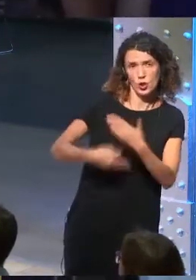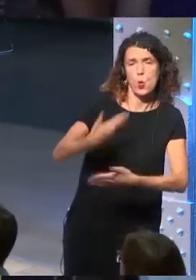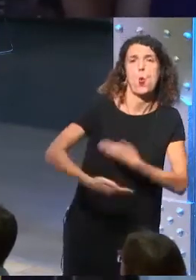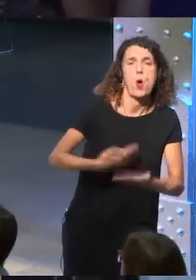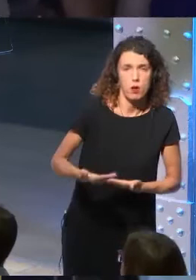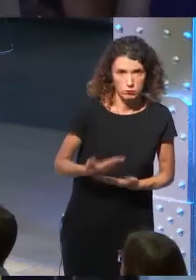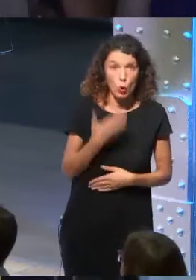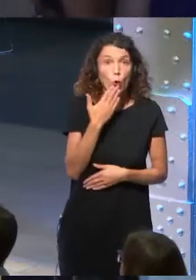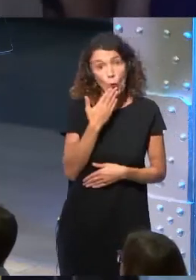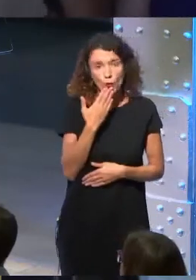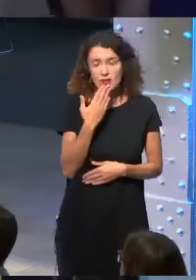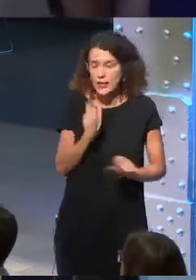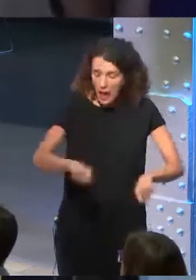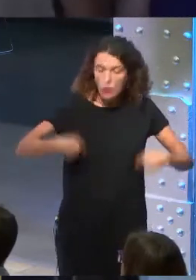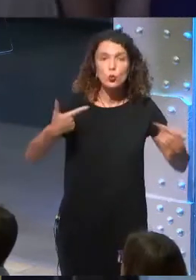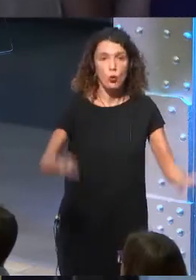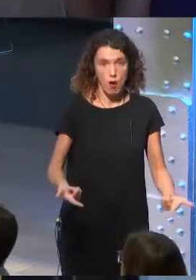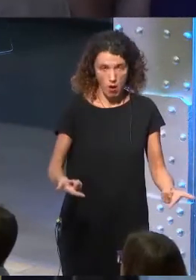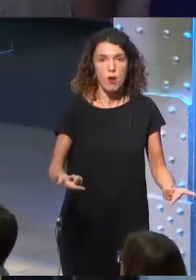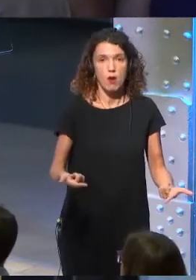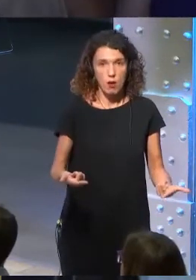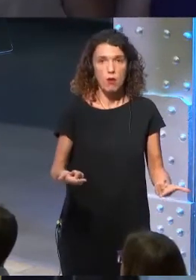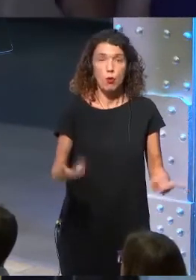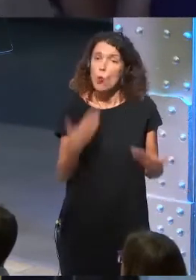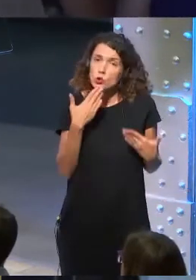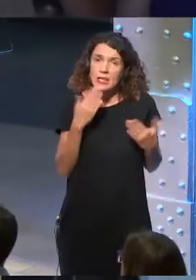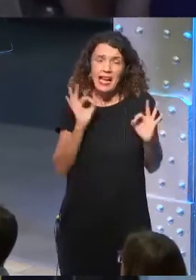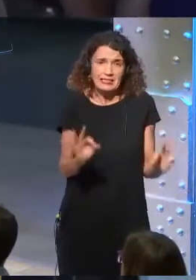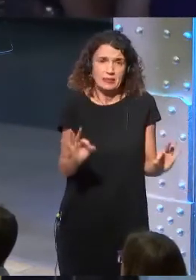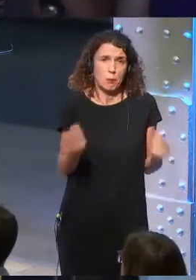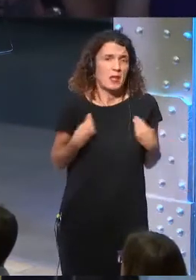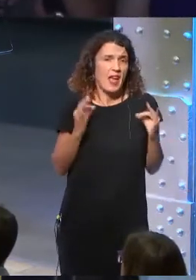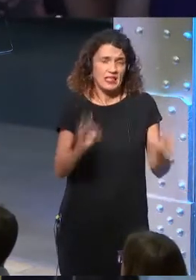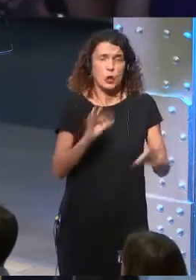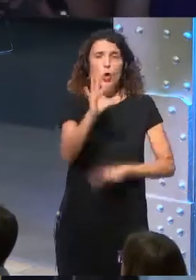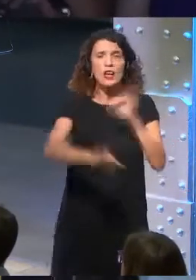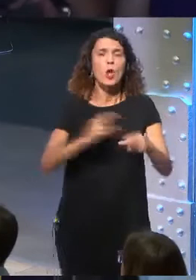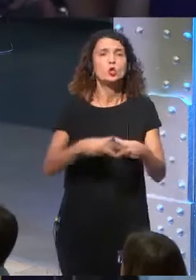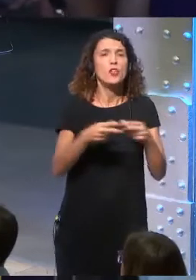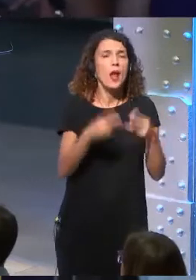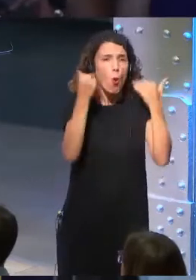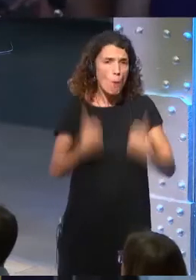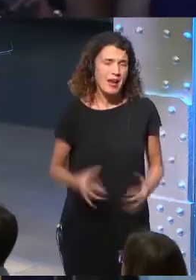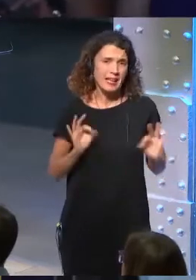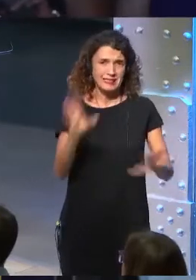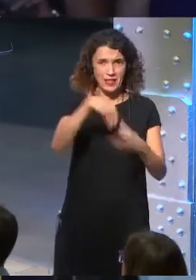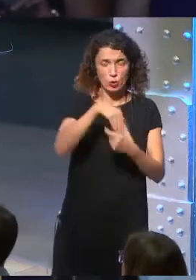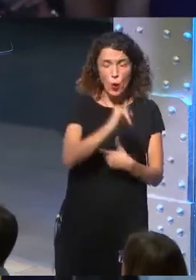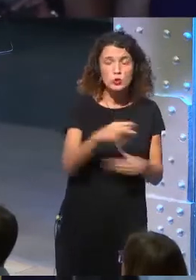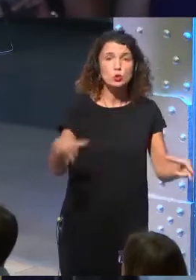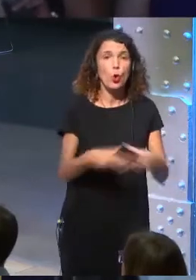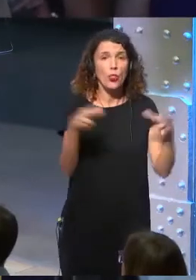still persists in the present as if it was natural, consubstantial, to these human